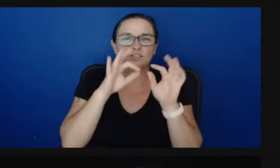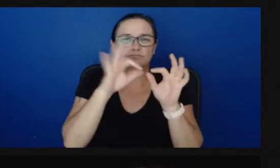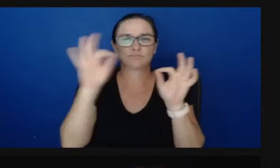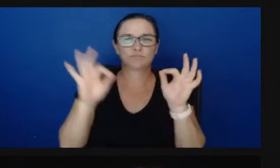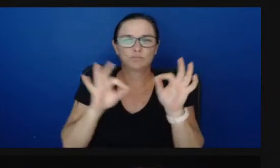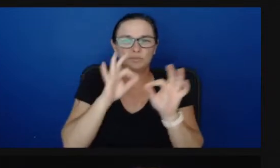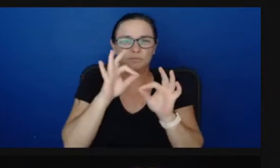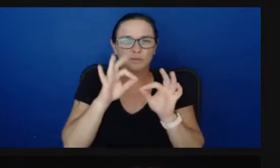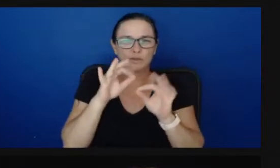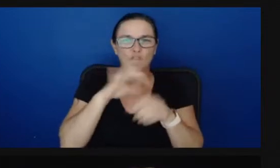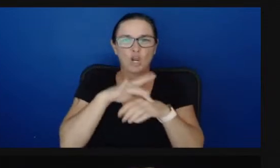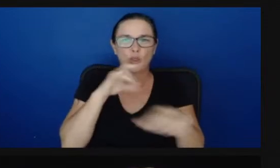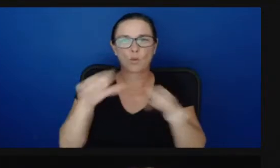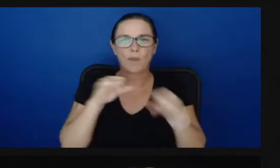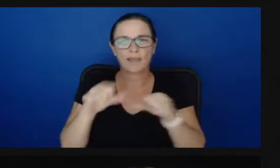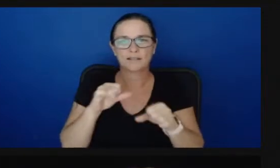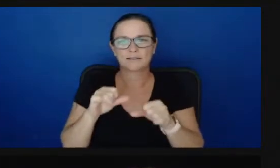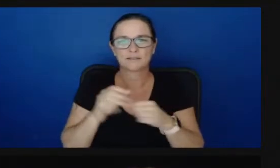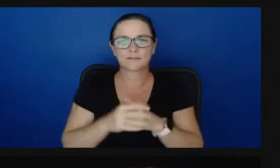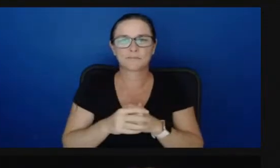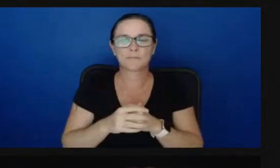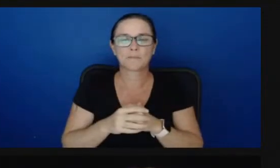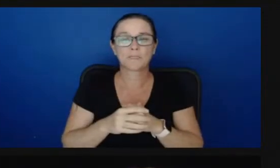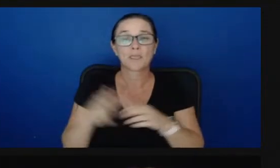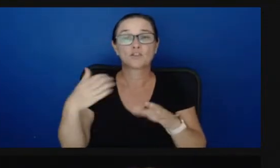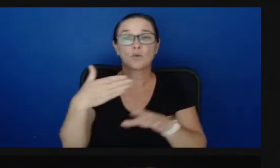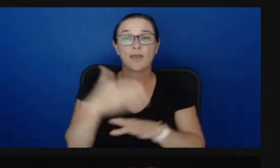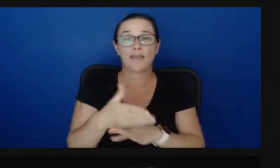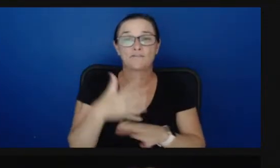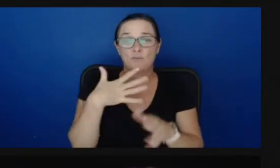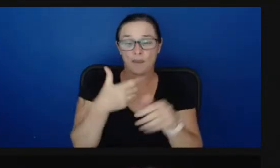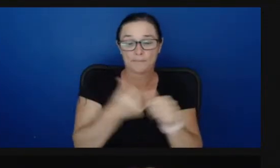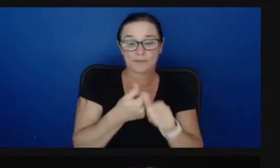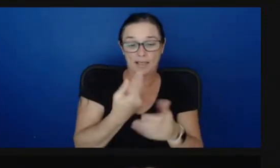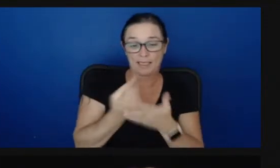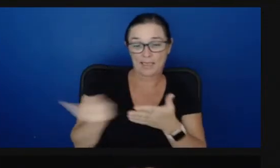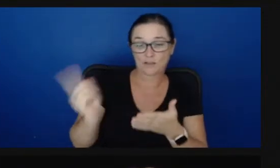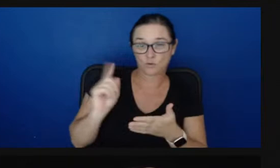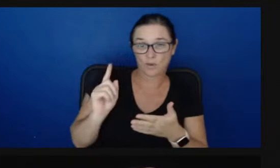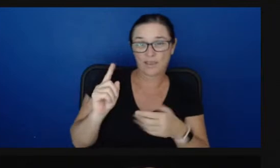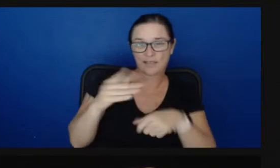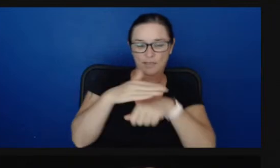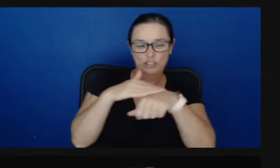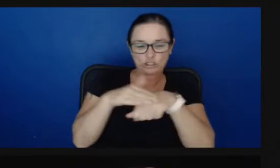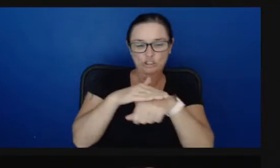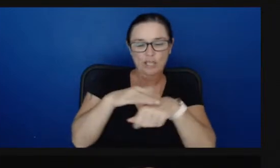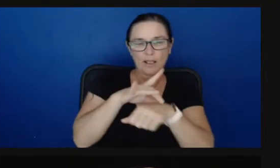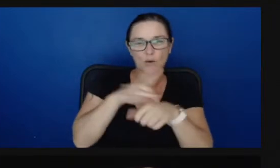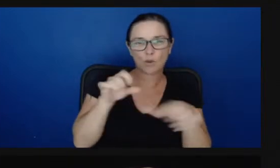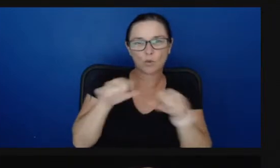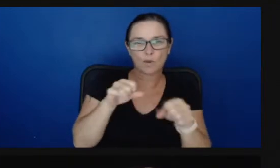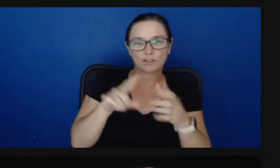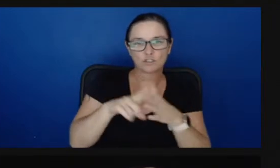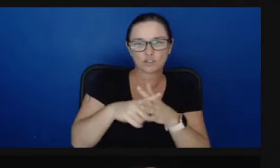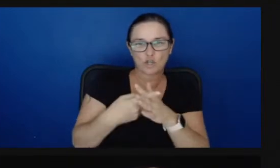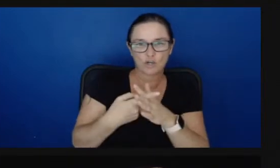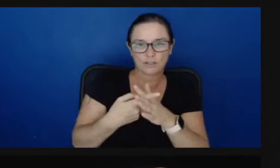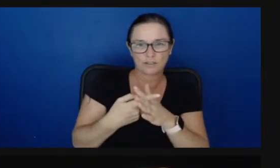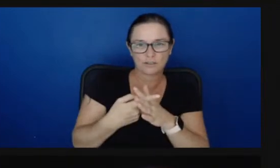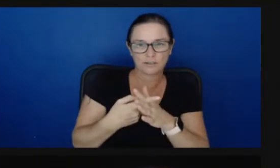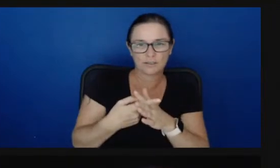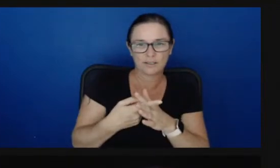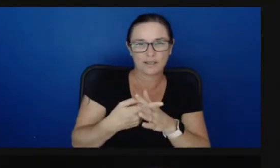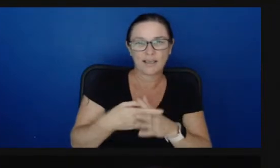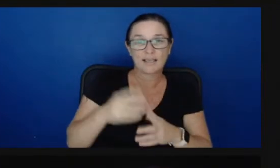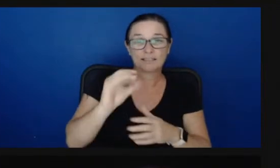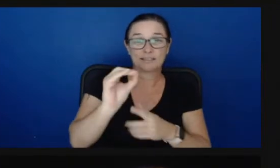zoom into this very, very far in because it was right after update last week that these shallow Mauna Loa earthquakes began. You see here's 0, that's sea